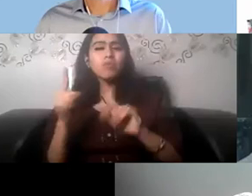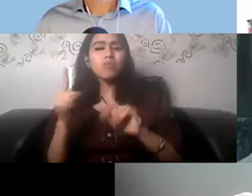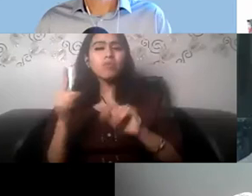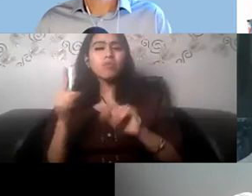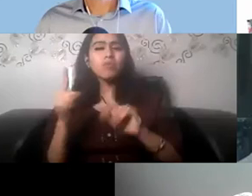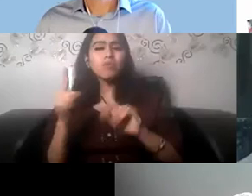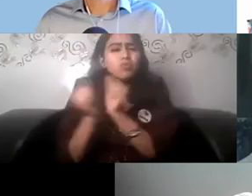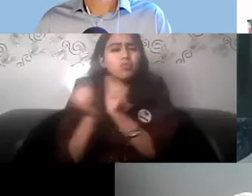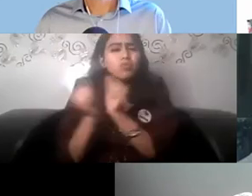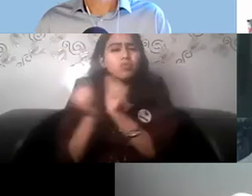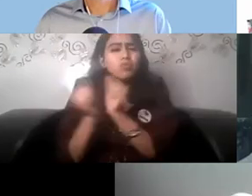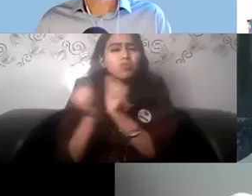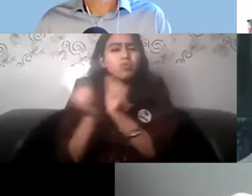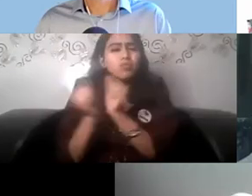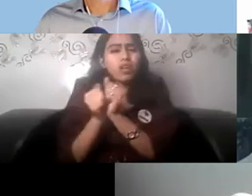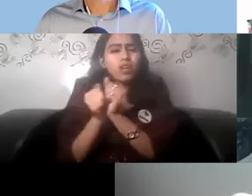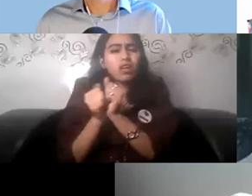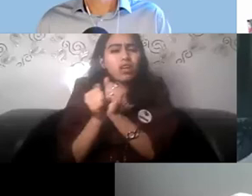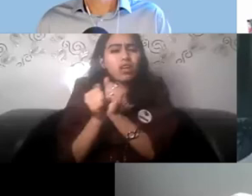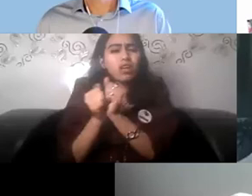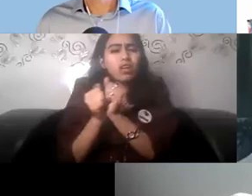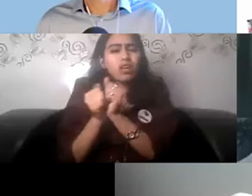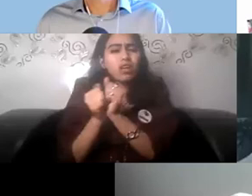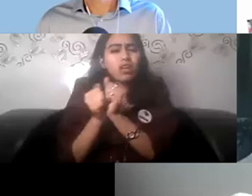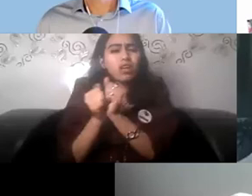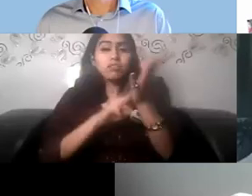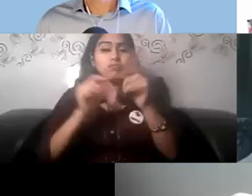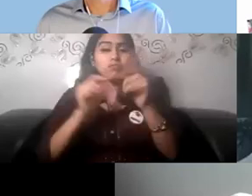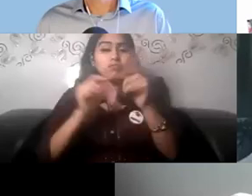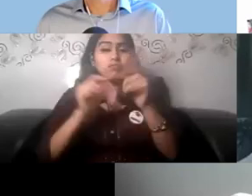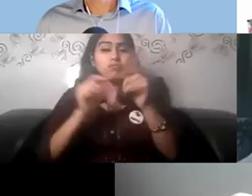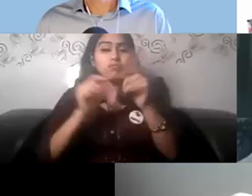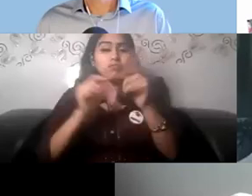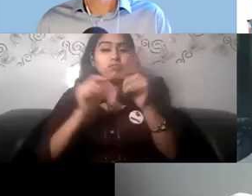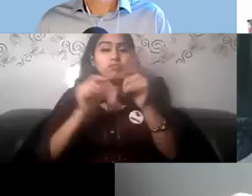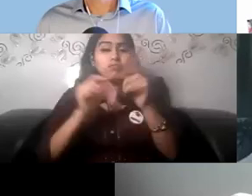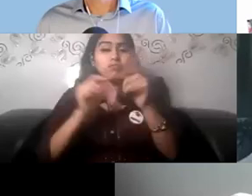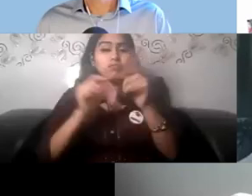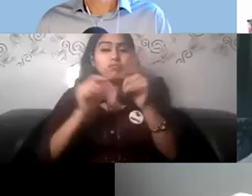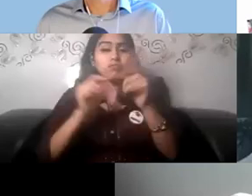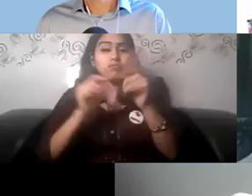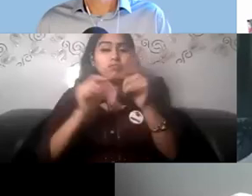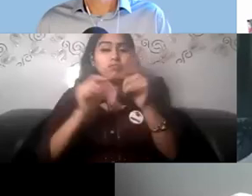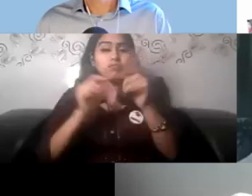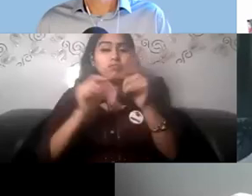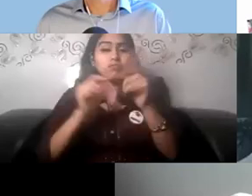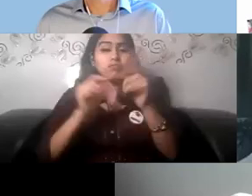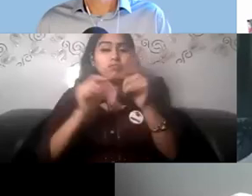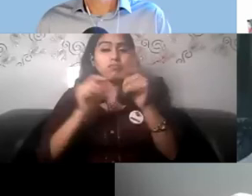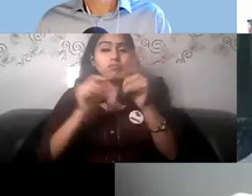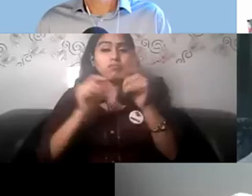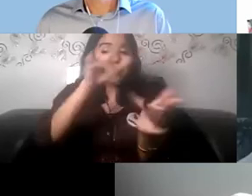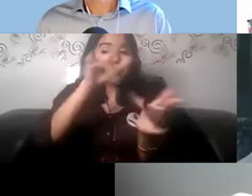us. So yes, I think this opportunity more we contribute through our channels, it becomes